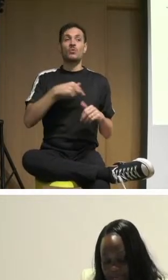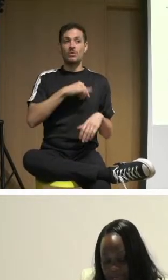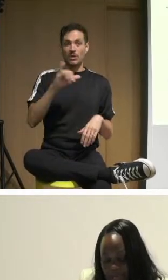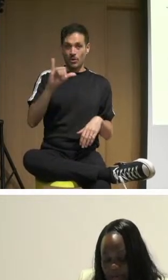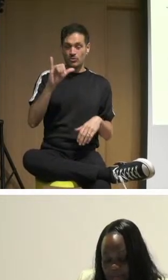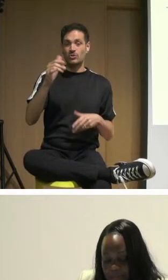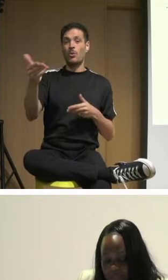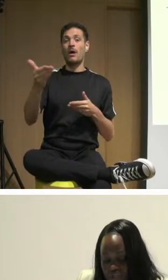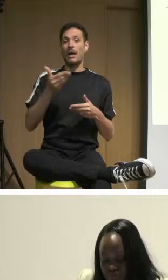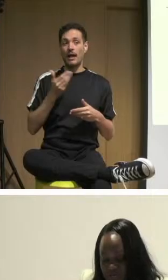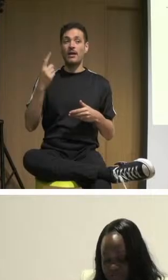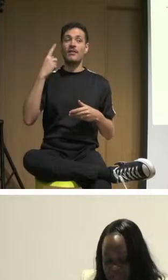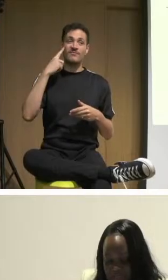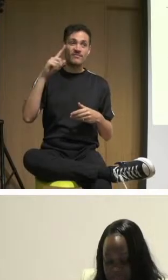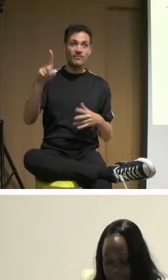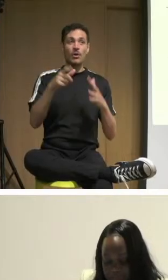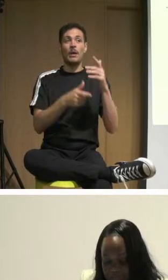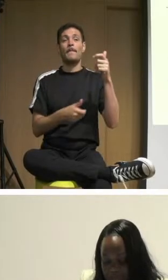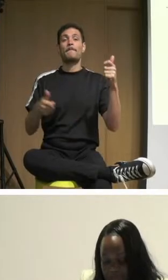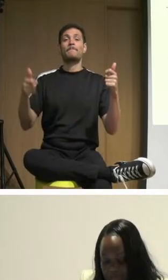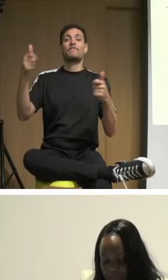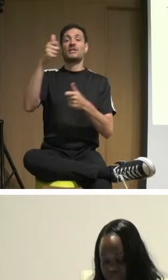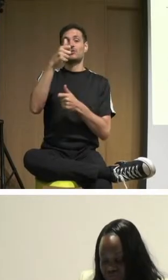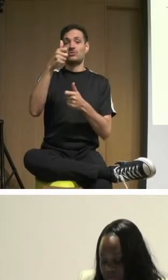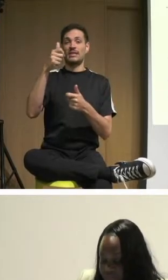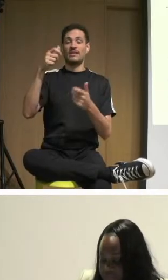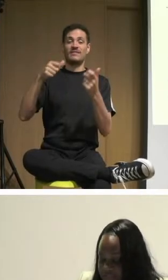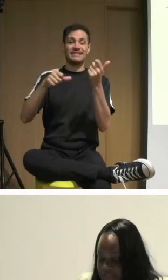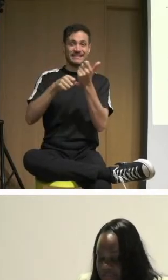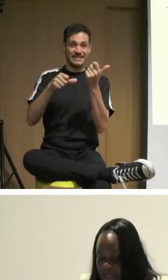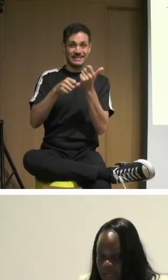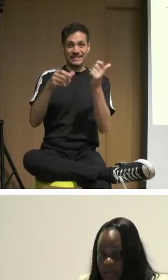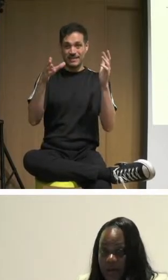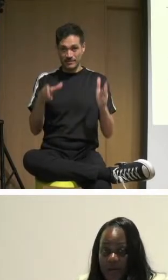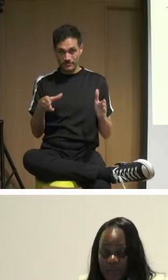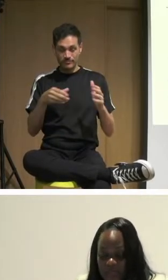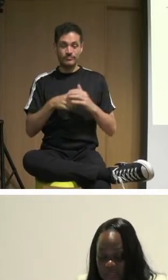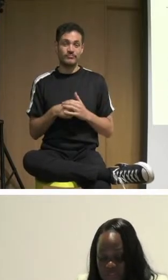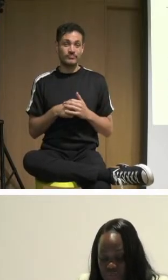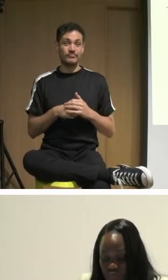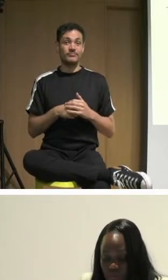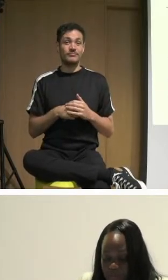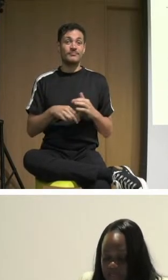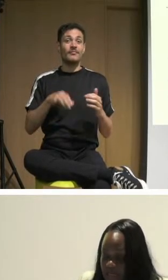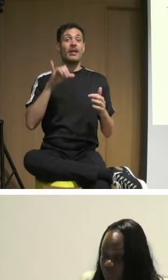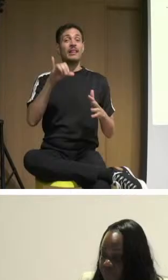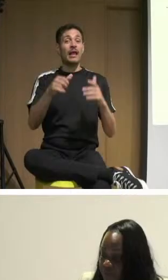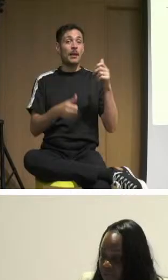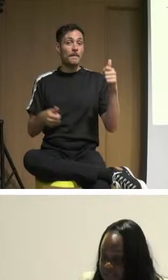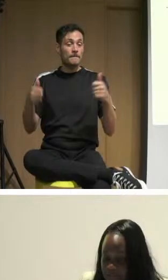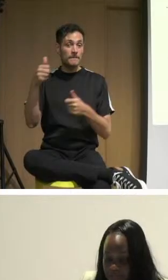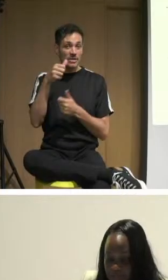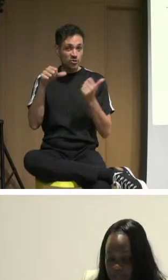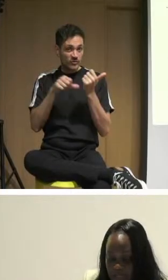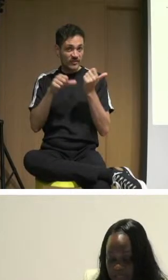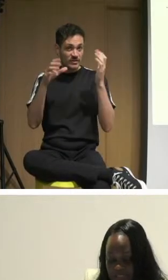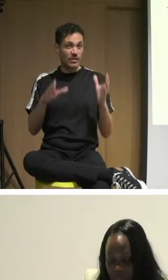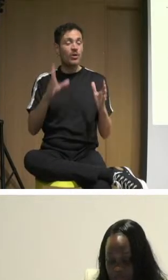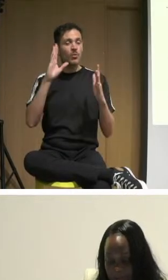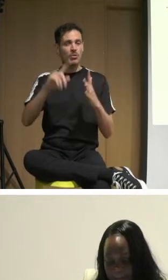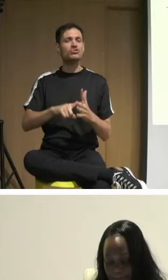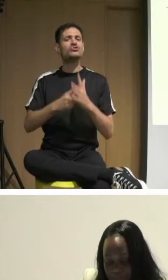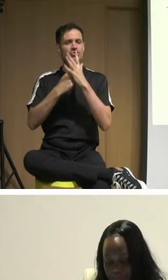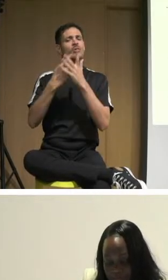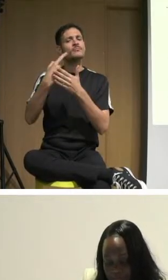a administrative assistant. That administrative assistant will begin with us beginning next